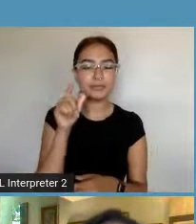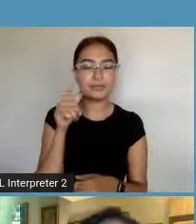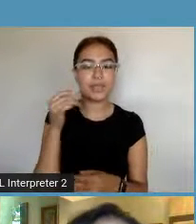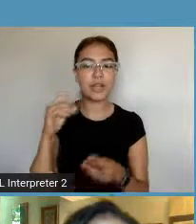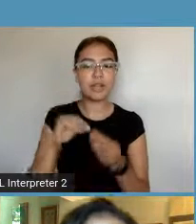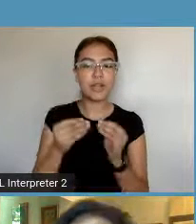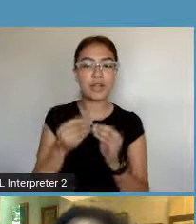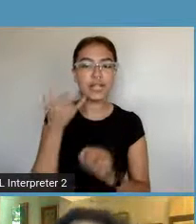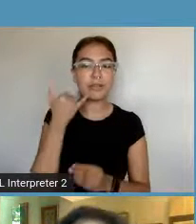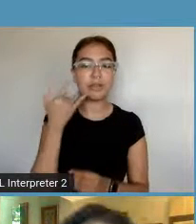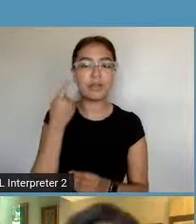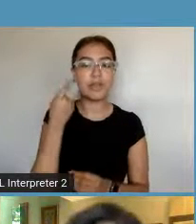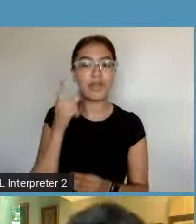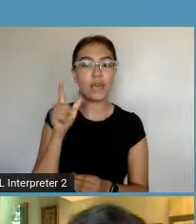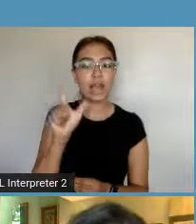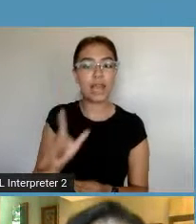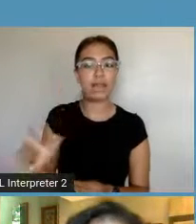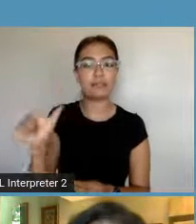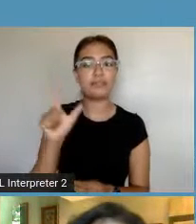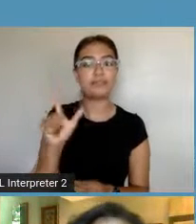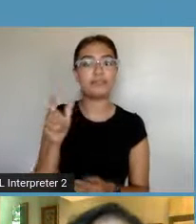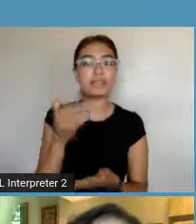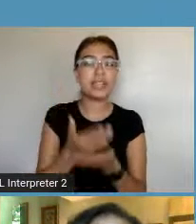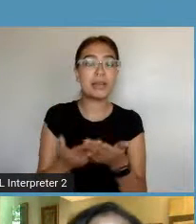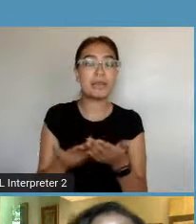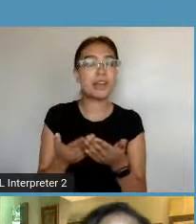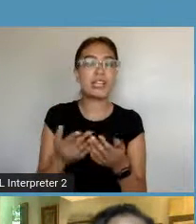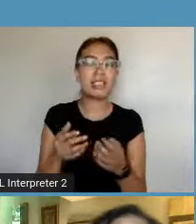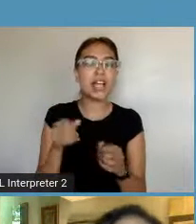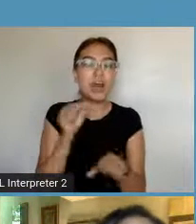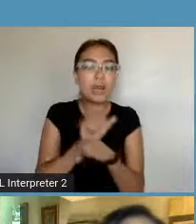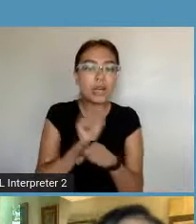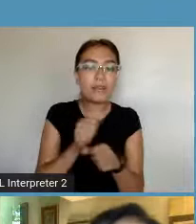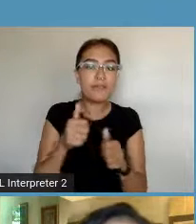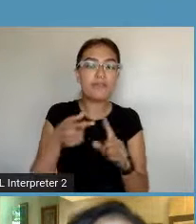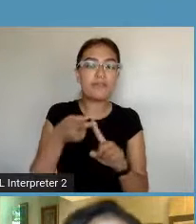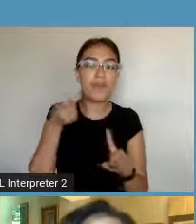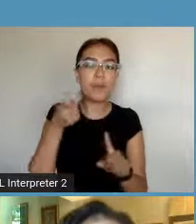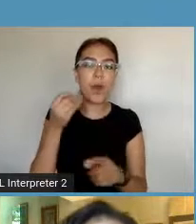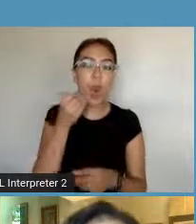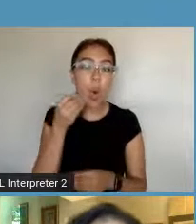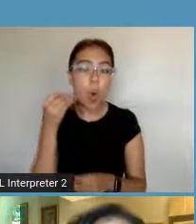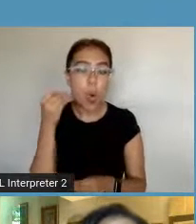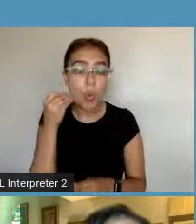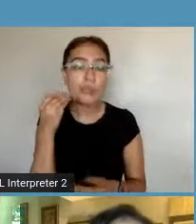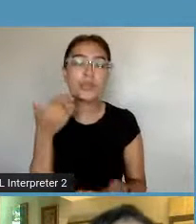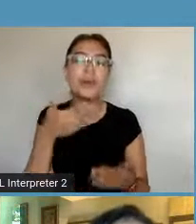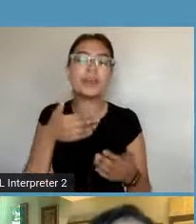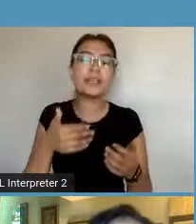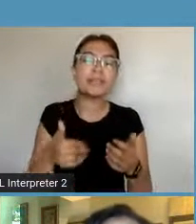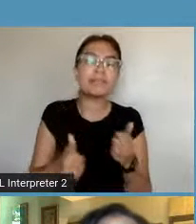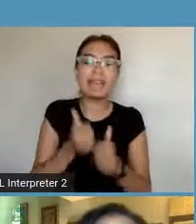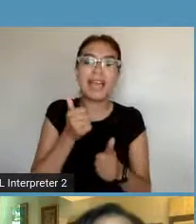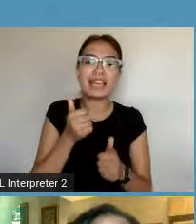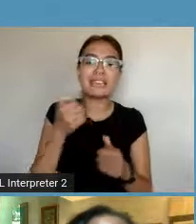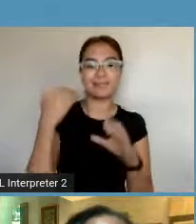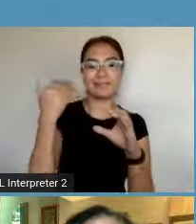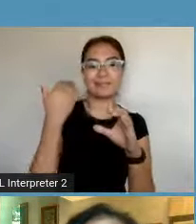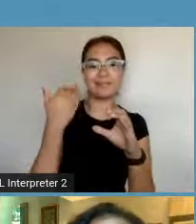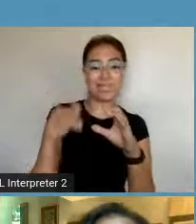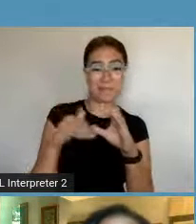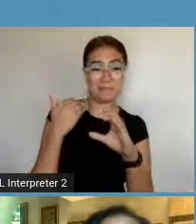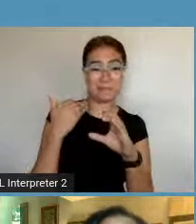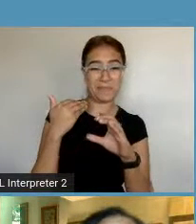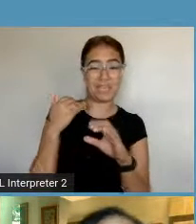all still mostly, some of us are working remotely as I am. So it's always best to send me an email if you want to